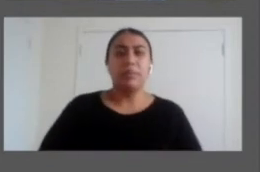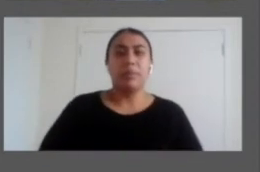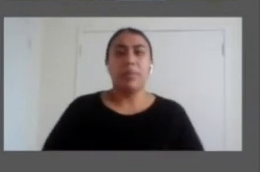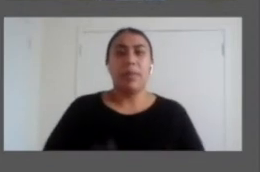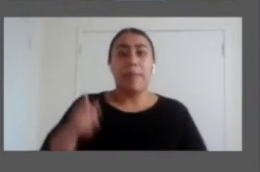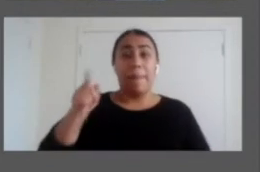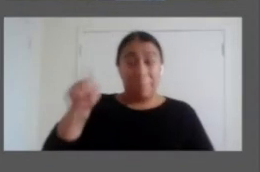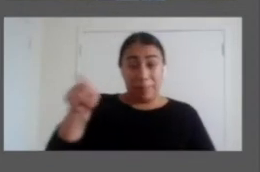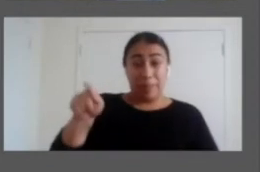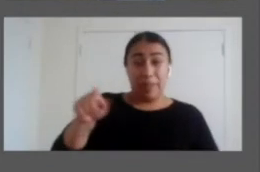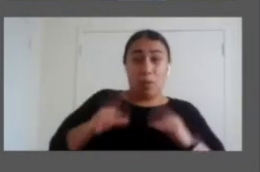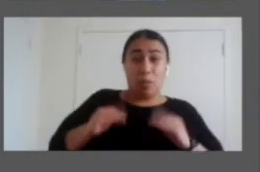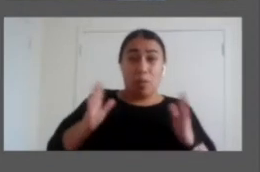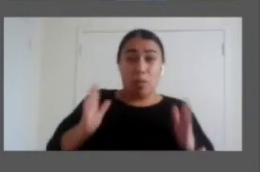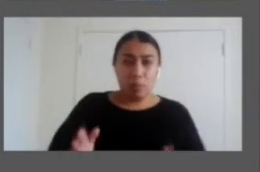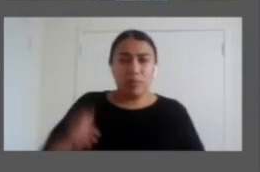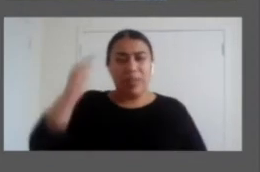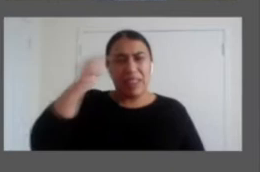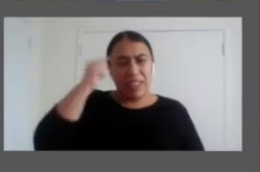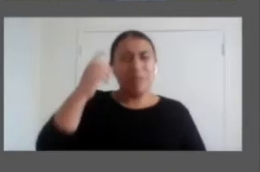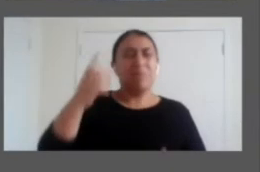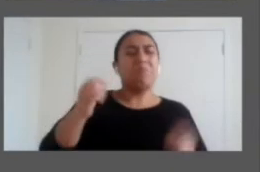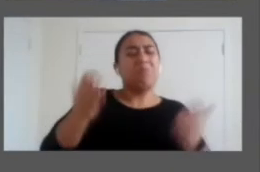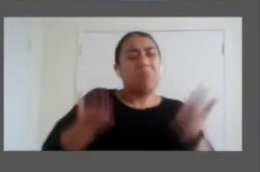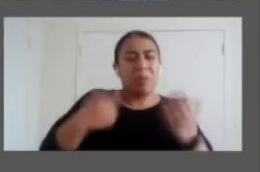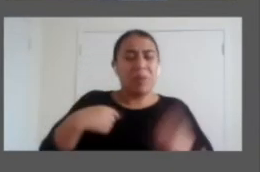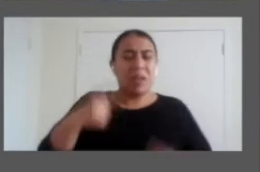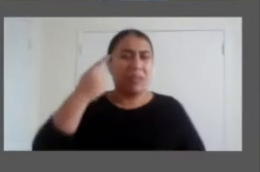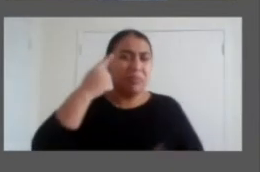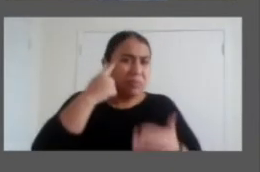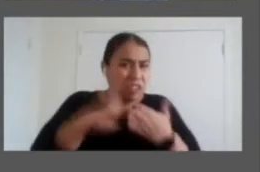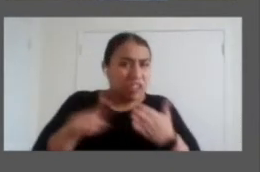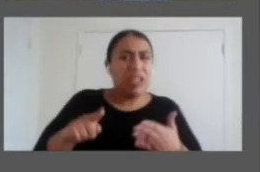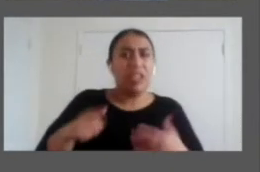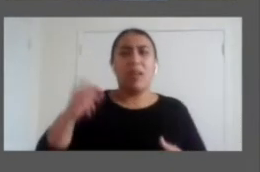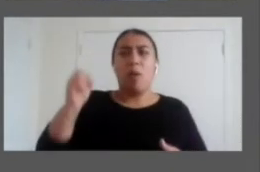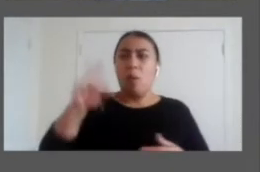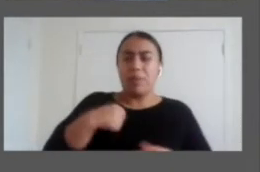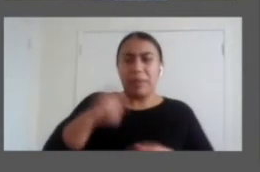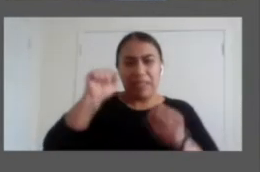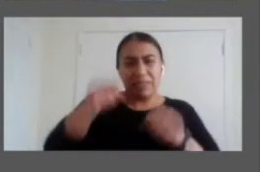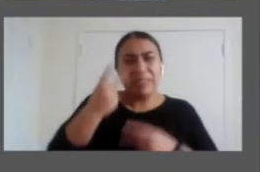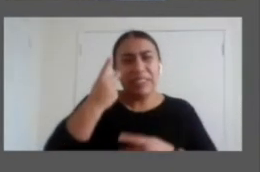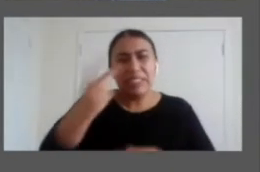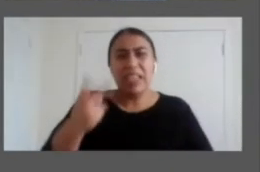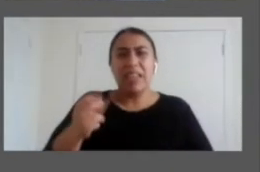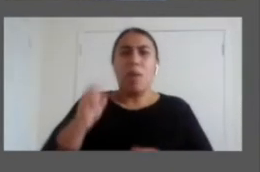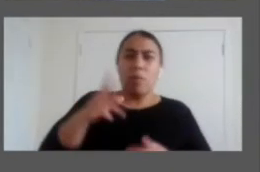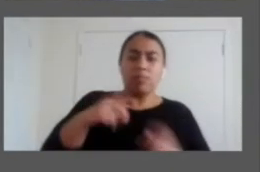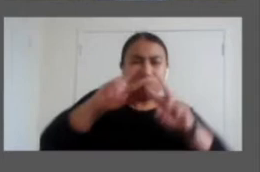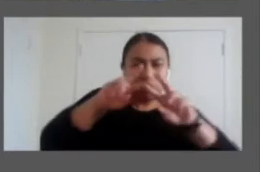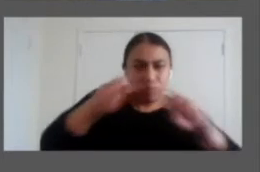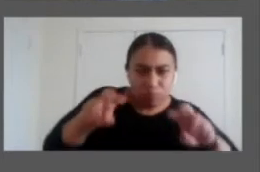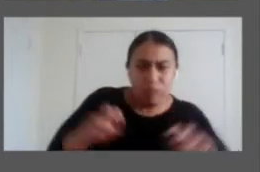function again while dealing with the ever-present pain. He also heard how difficult it was for patients to know what dose to take or even what